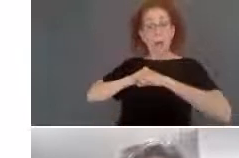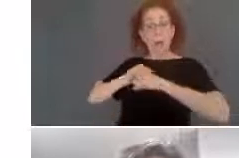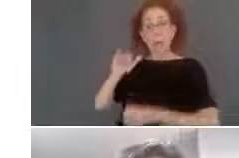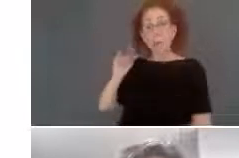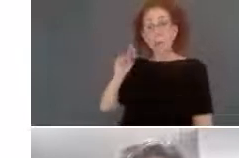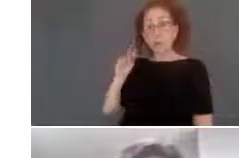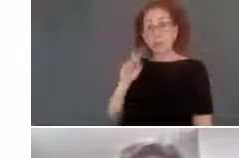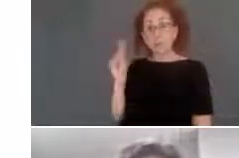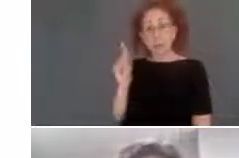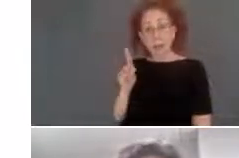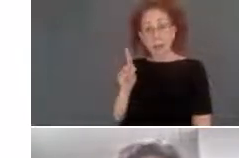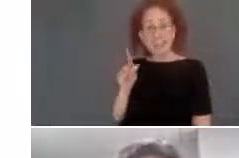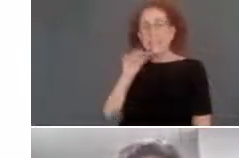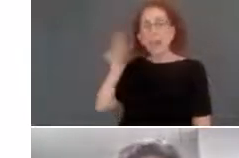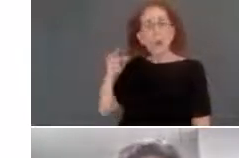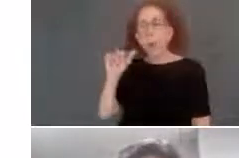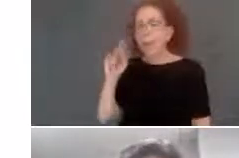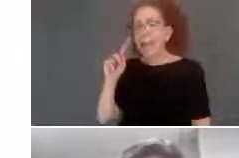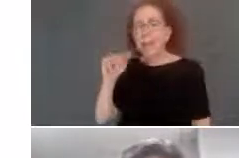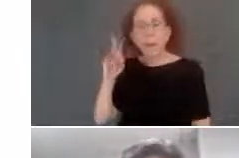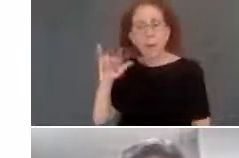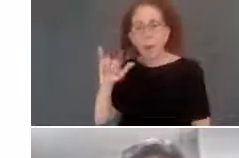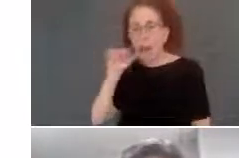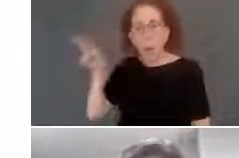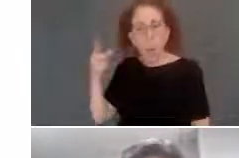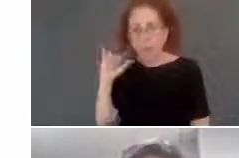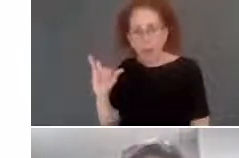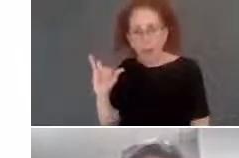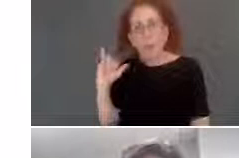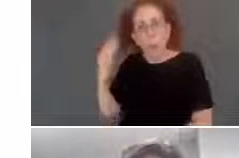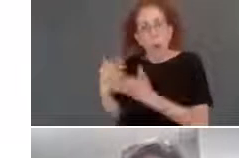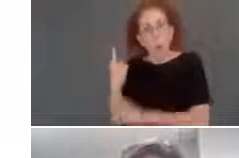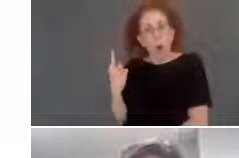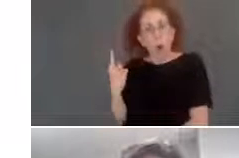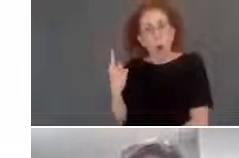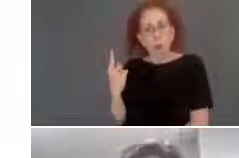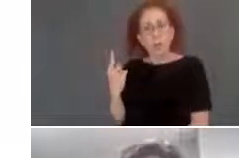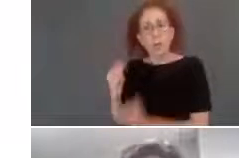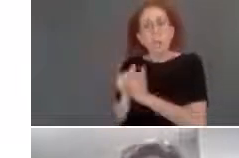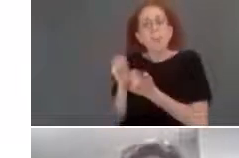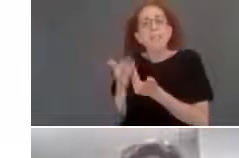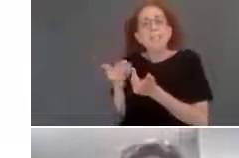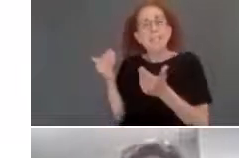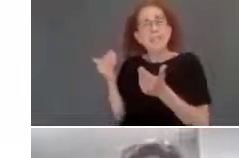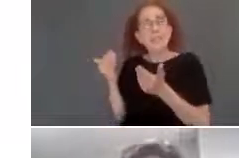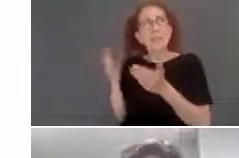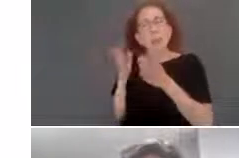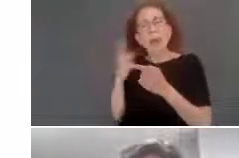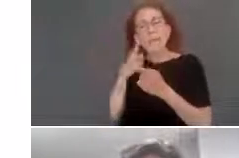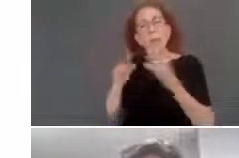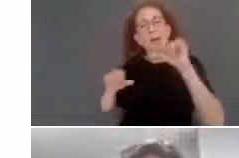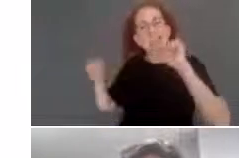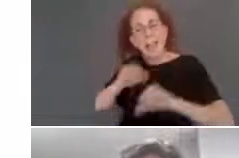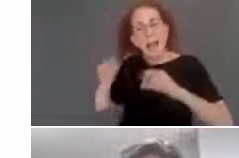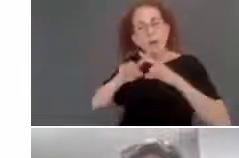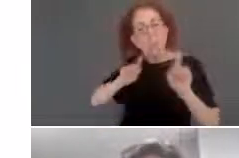really more than just antibody levels. Antibody levels are by far the easiest thing for scientists to